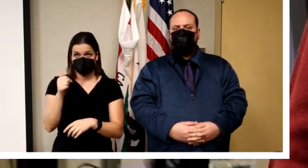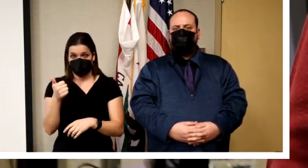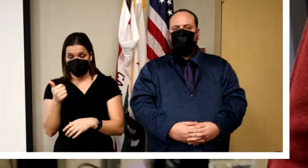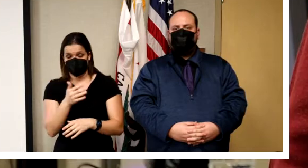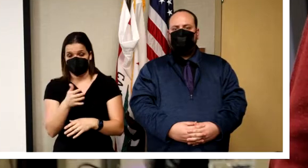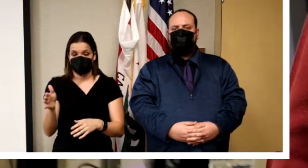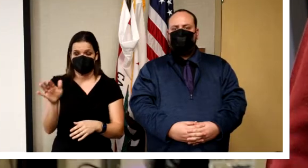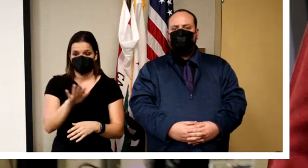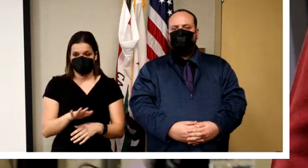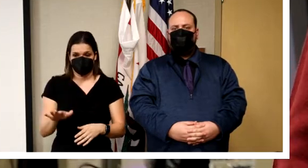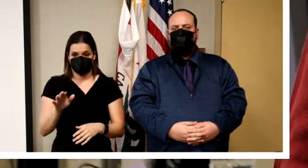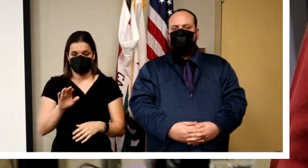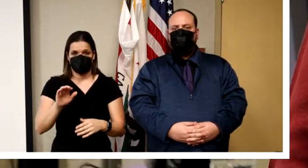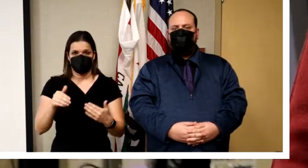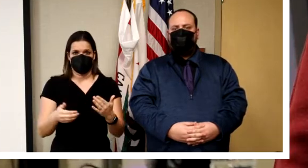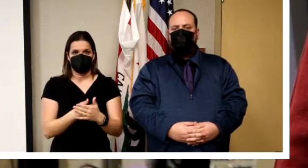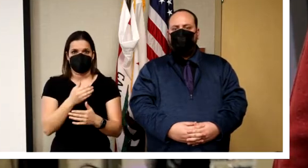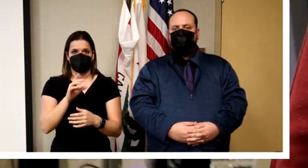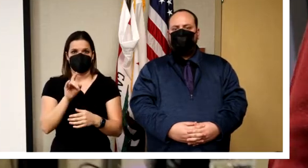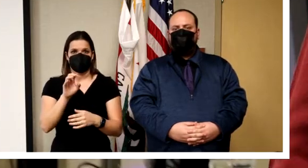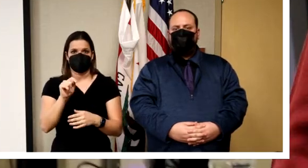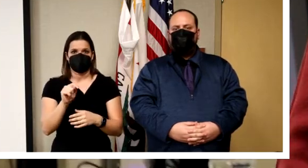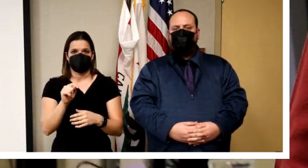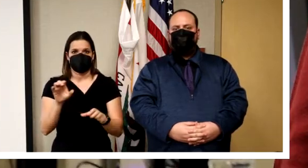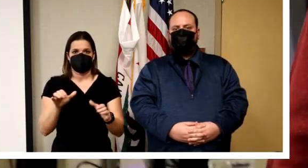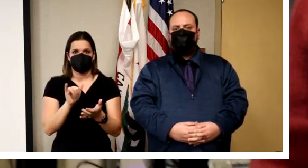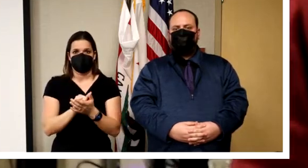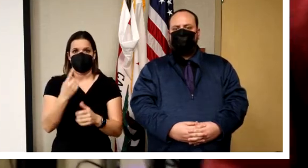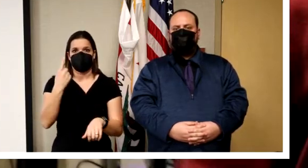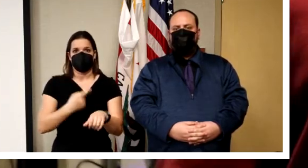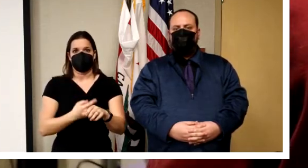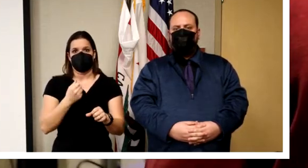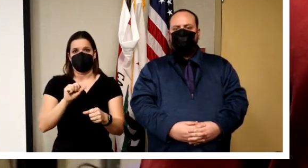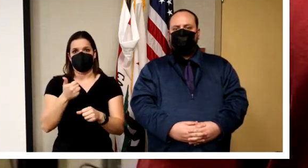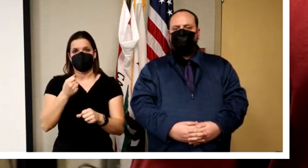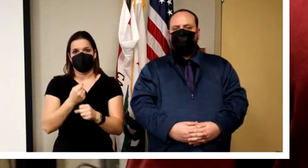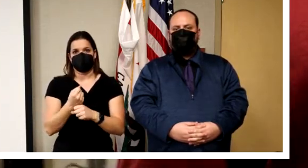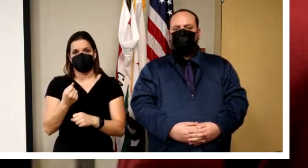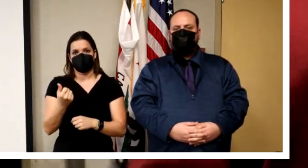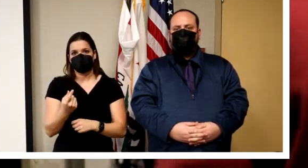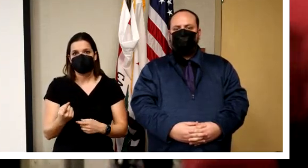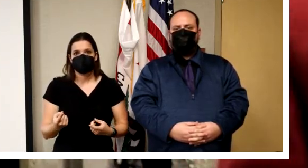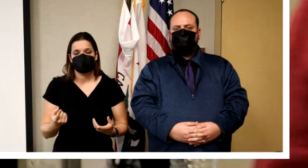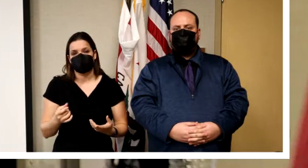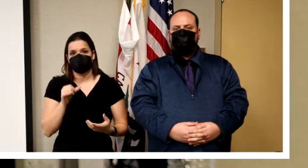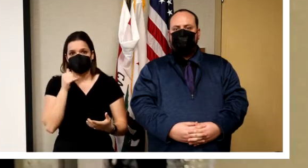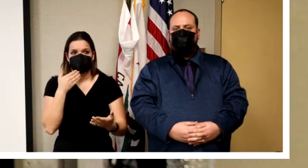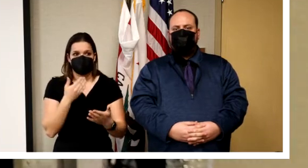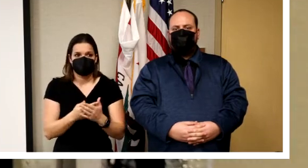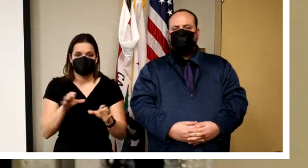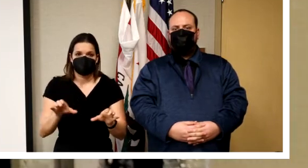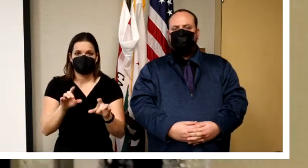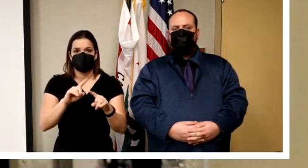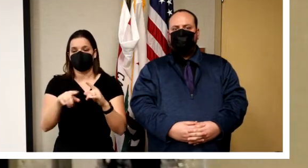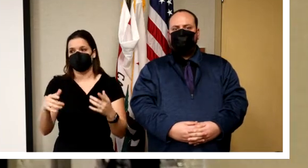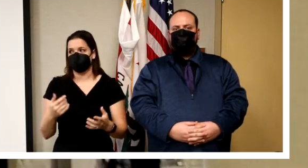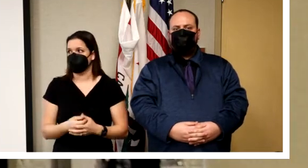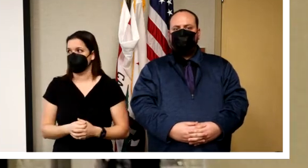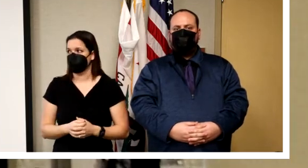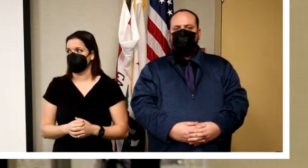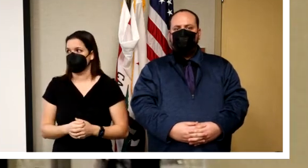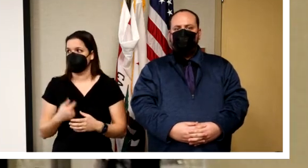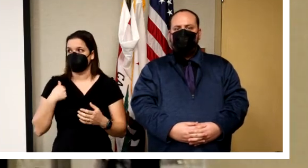But the reality is redistricting is only a business that's really around once every 10 years, right? And so it's not a good thing to stick with, but we